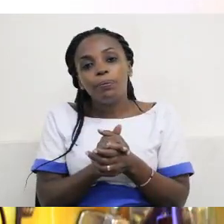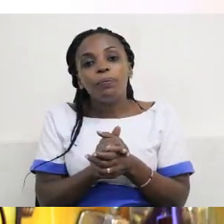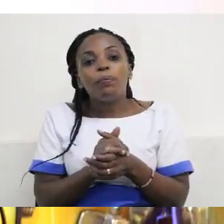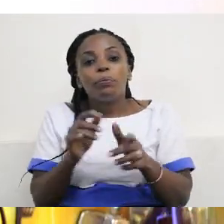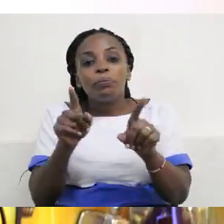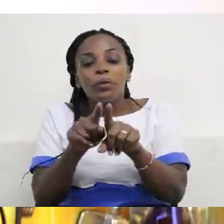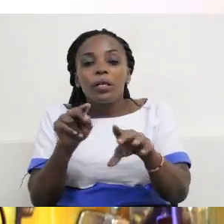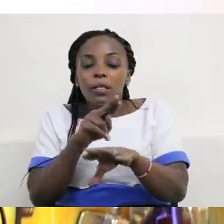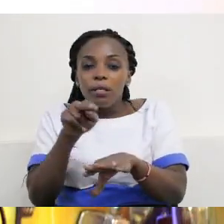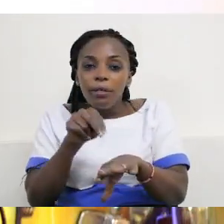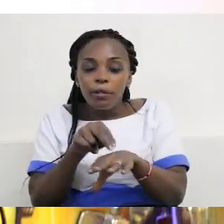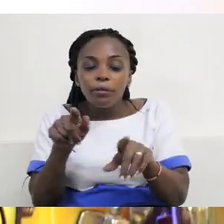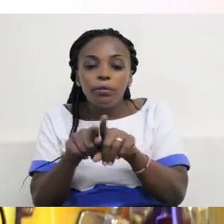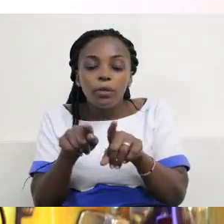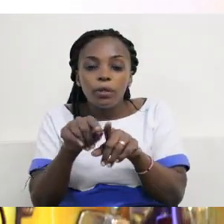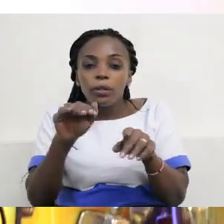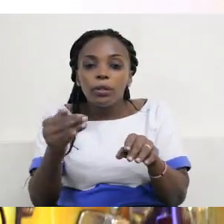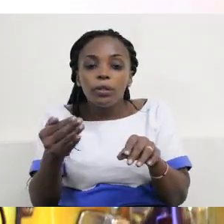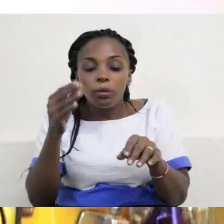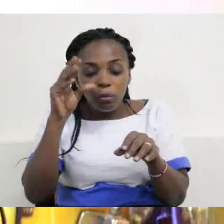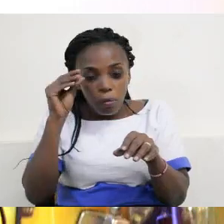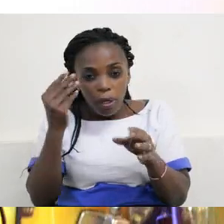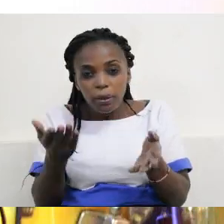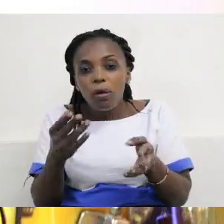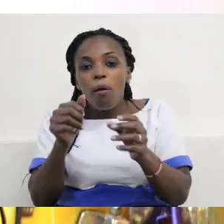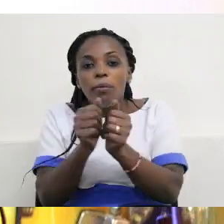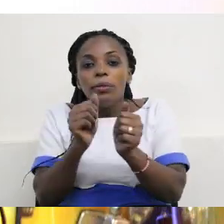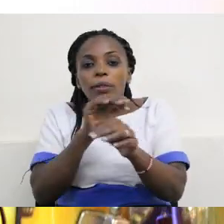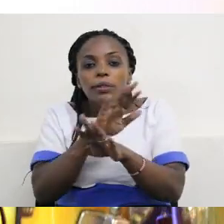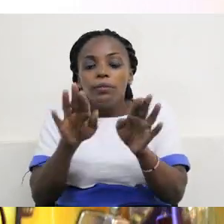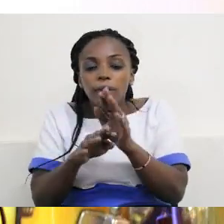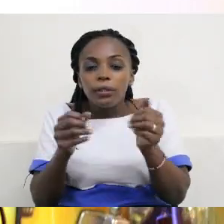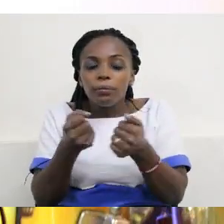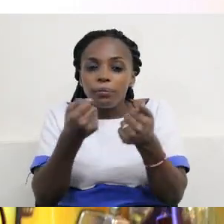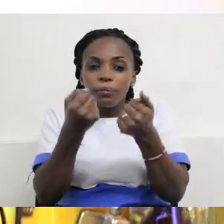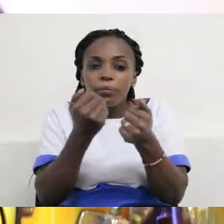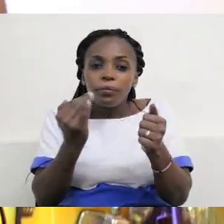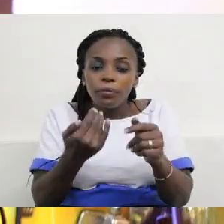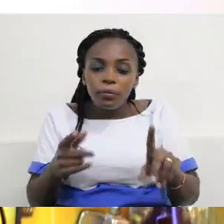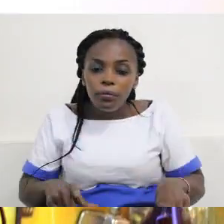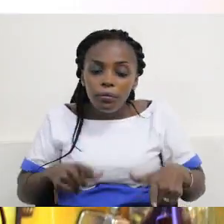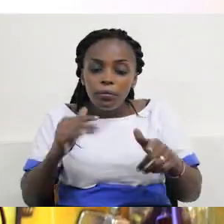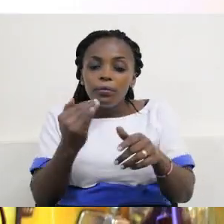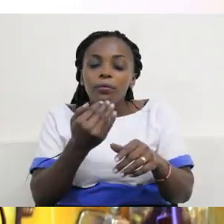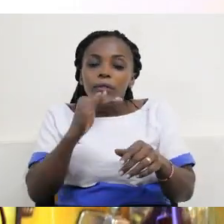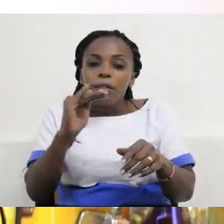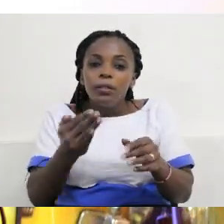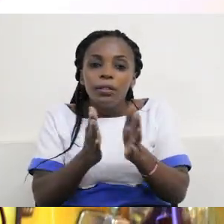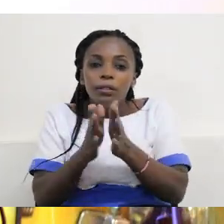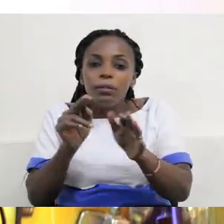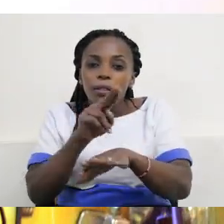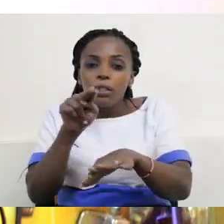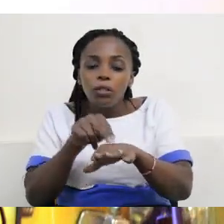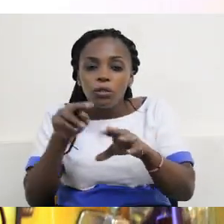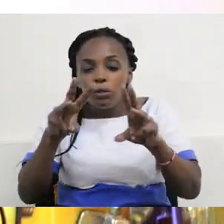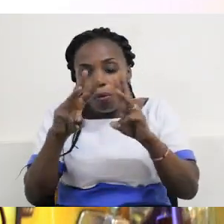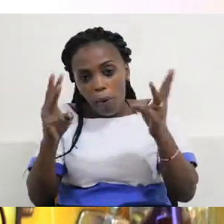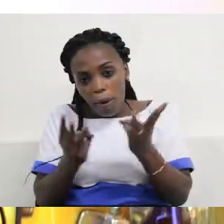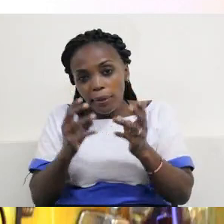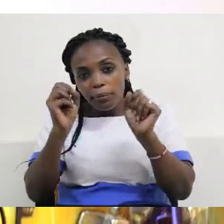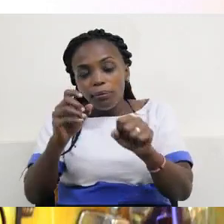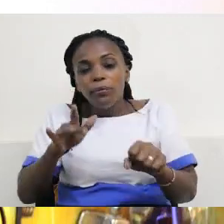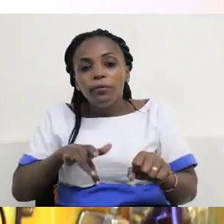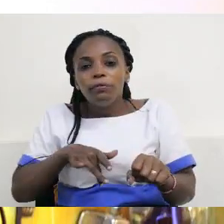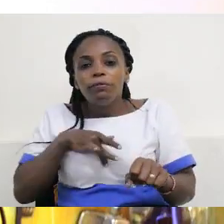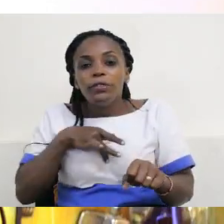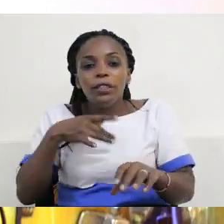a nation, as a city of Mombasa, with everything going on around in our lives, our cities, our nations, the world, it may feel